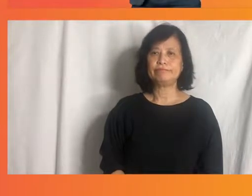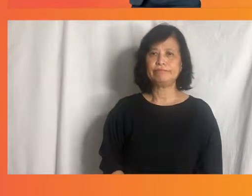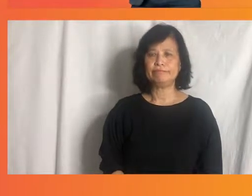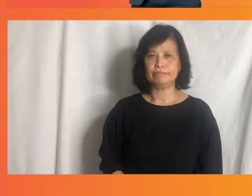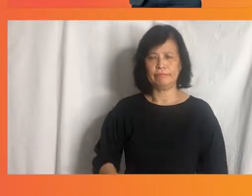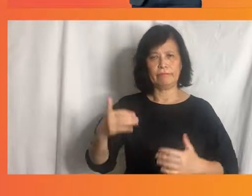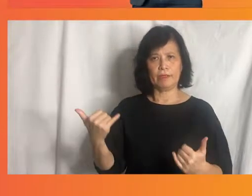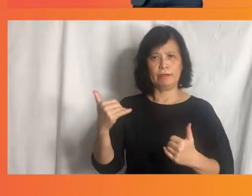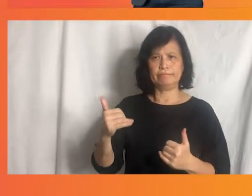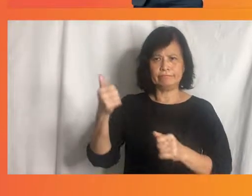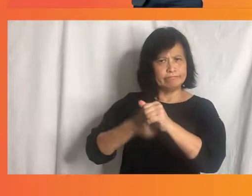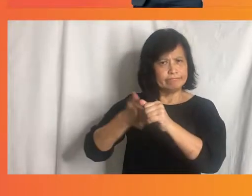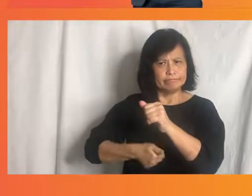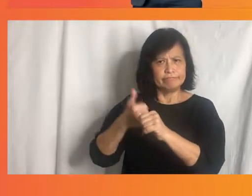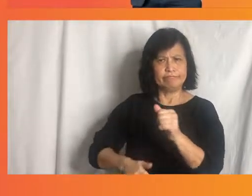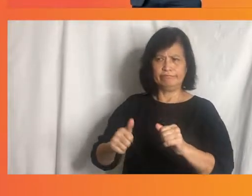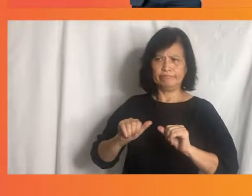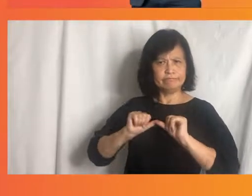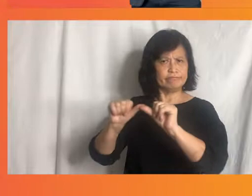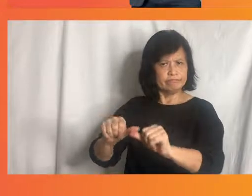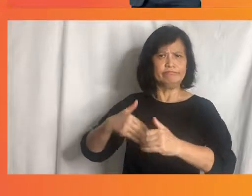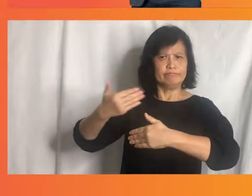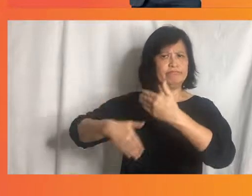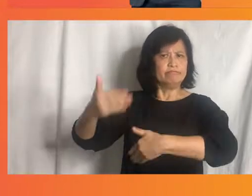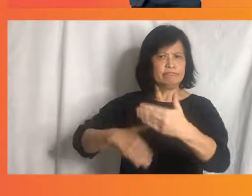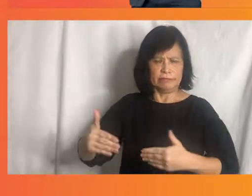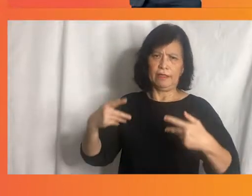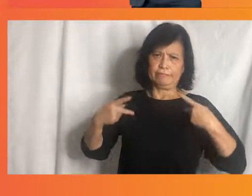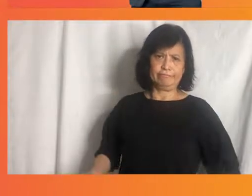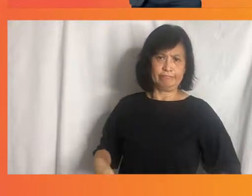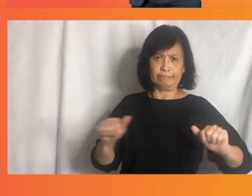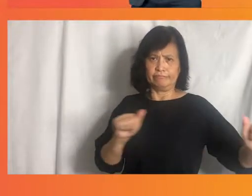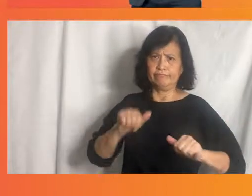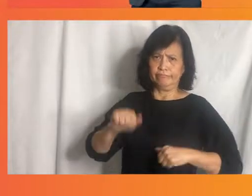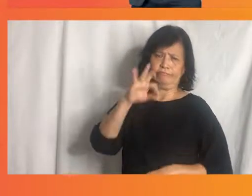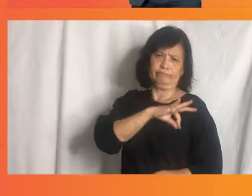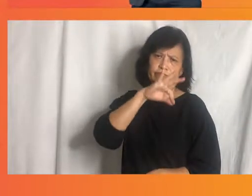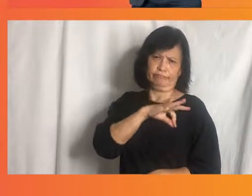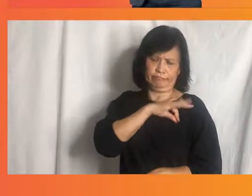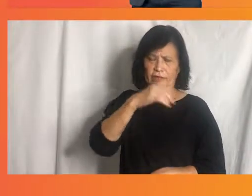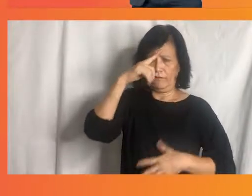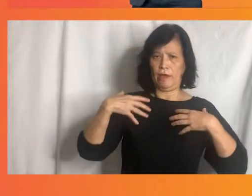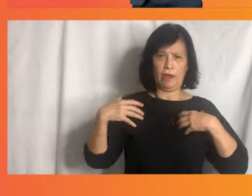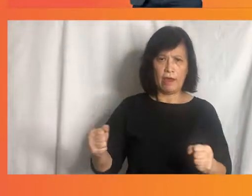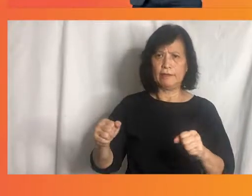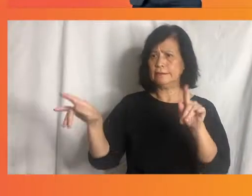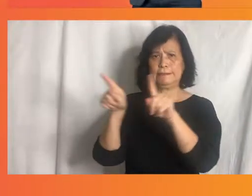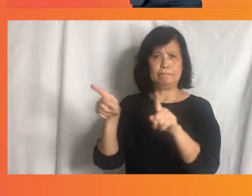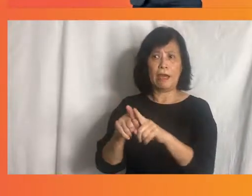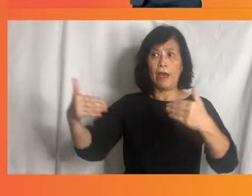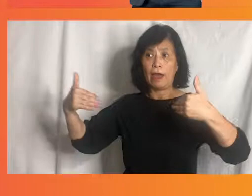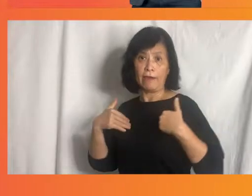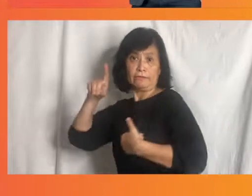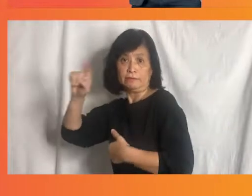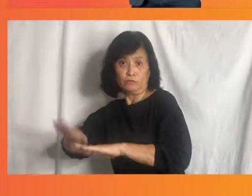Now, regular participation in physical activity can provide various health benefits, and these are actually similar for children with and